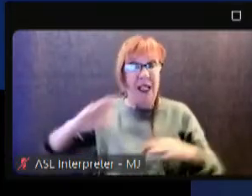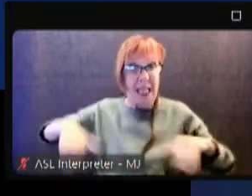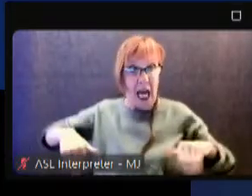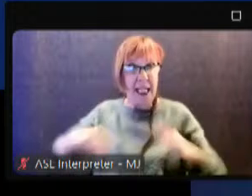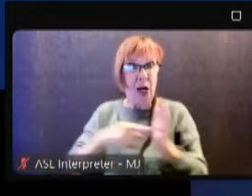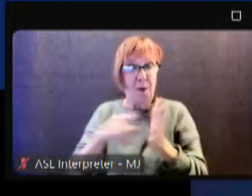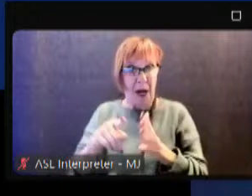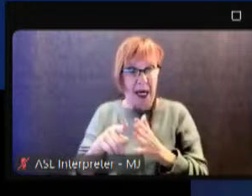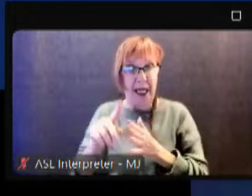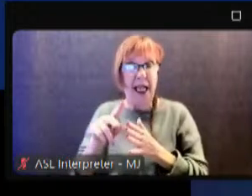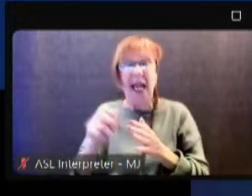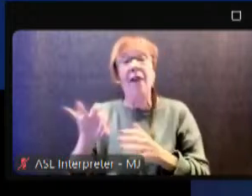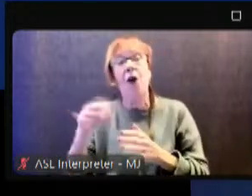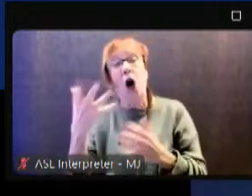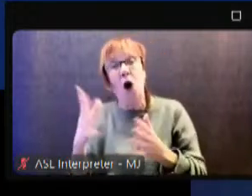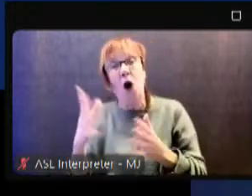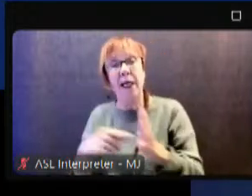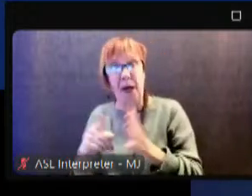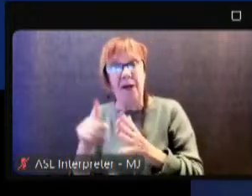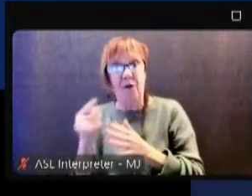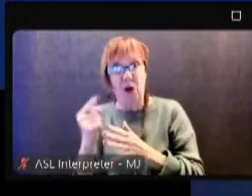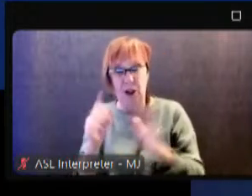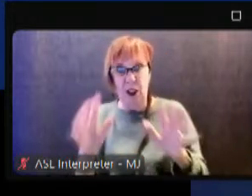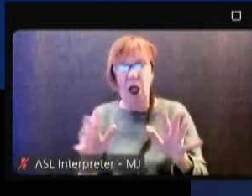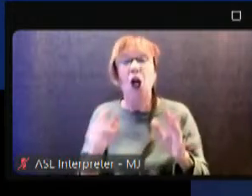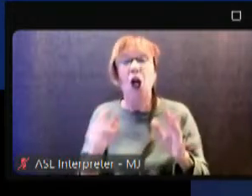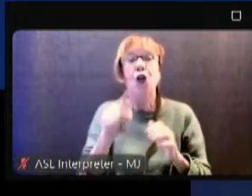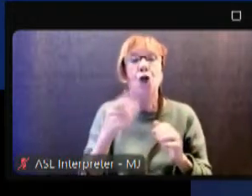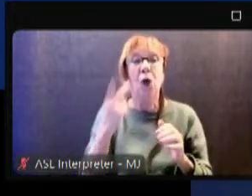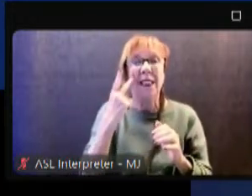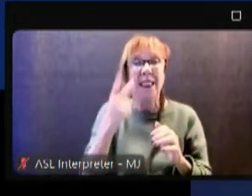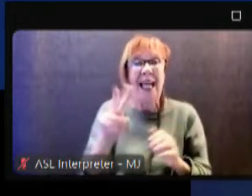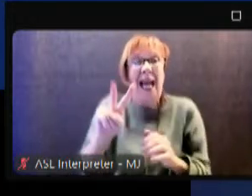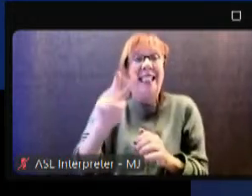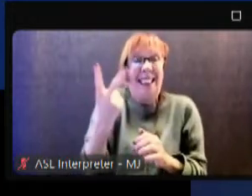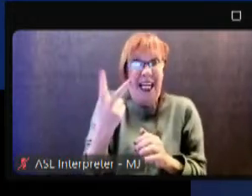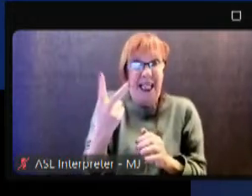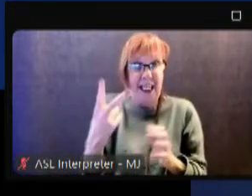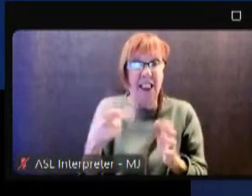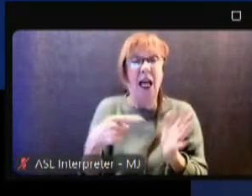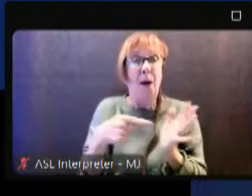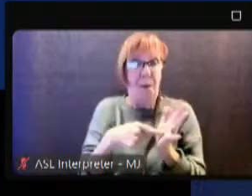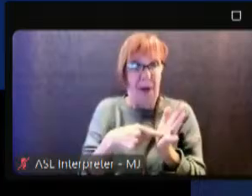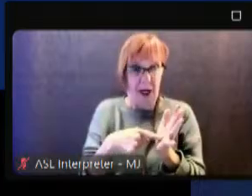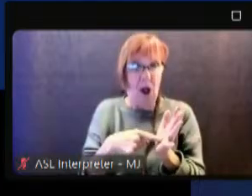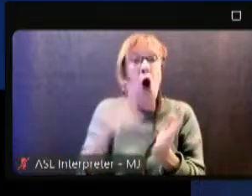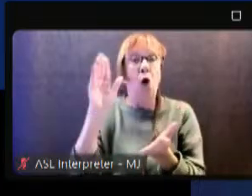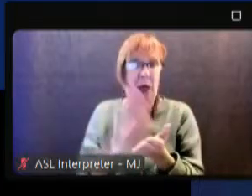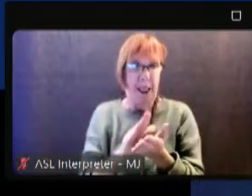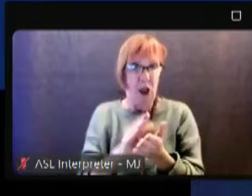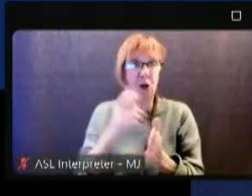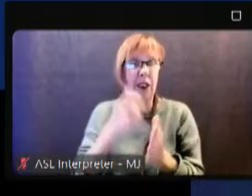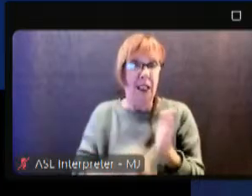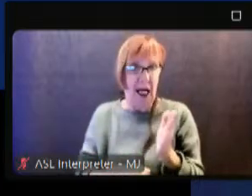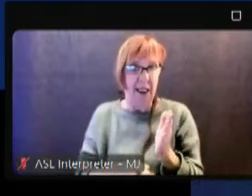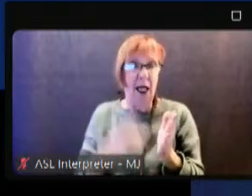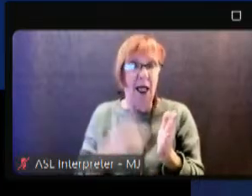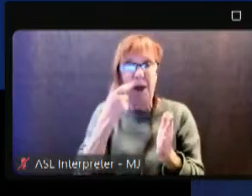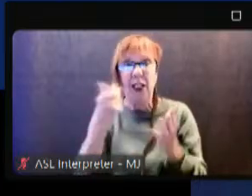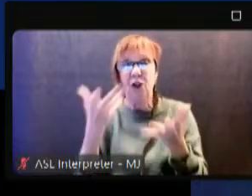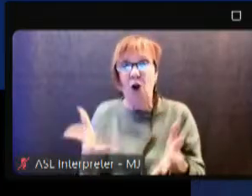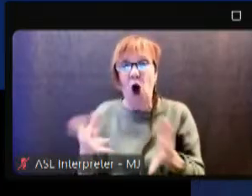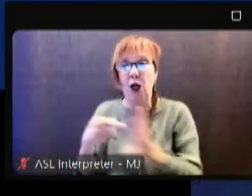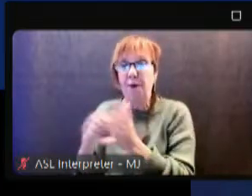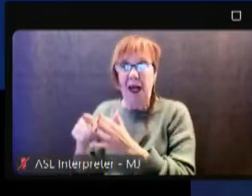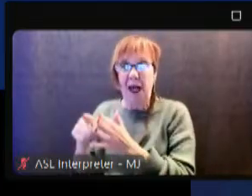month's time a reduced tax bill, which will be significantly reduced because you've already paid the vast